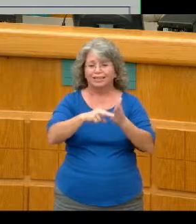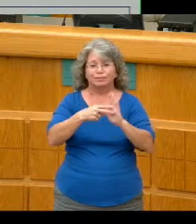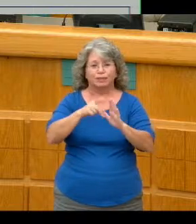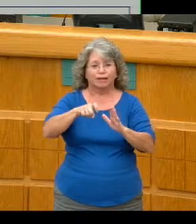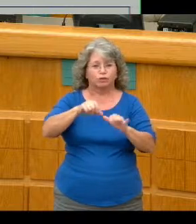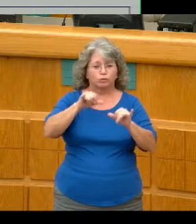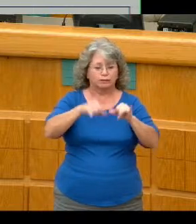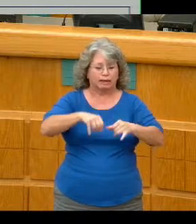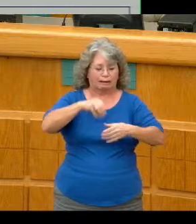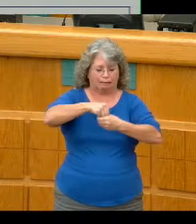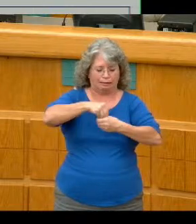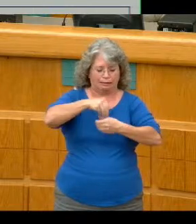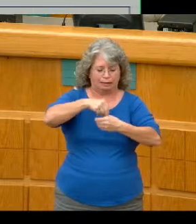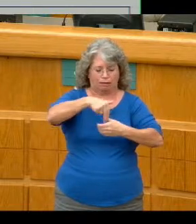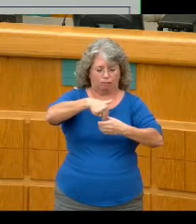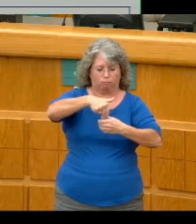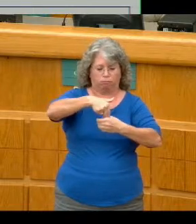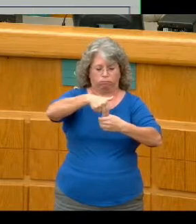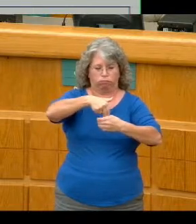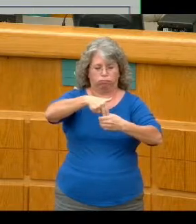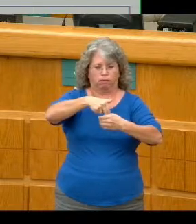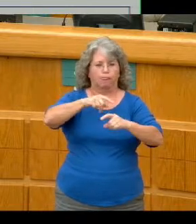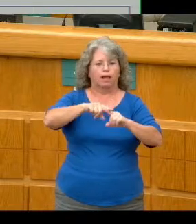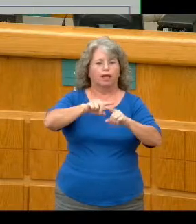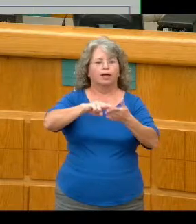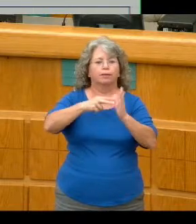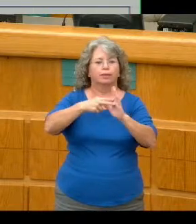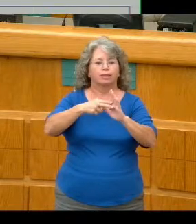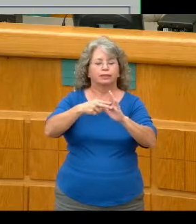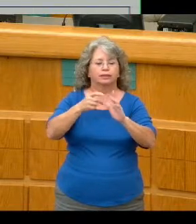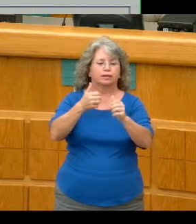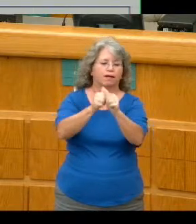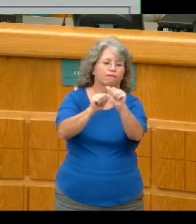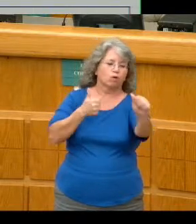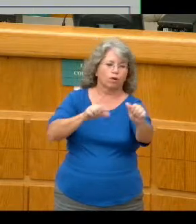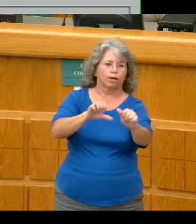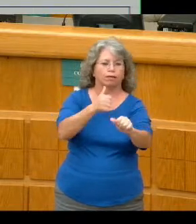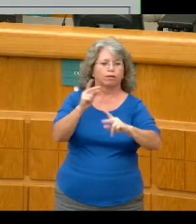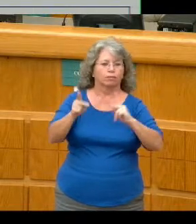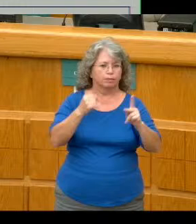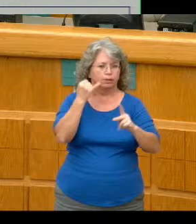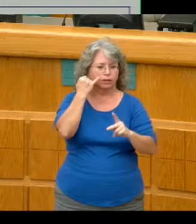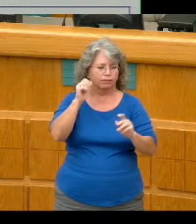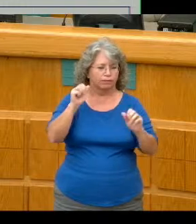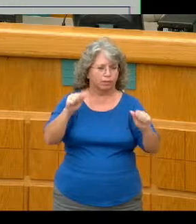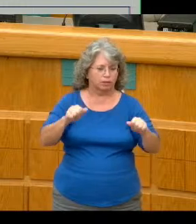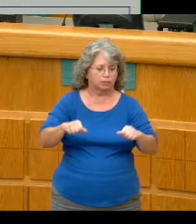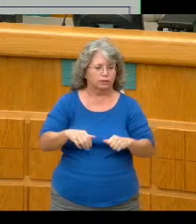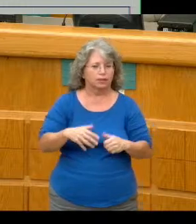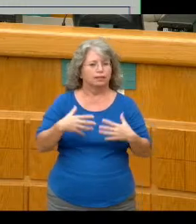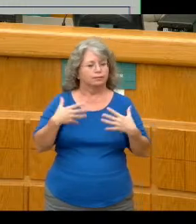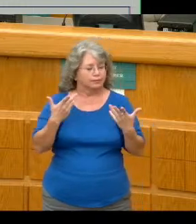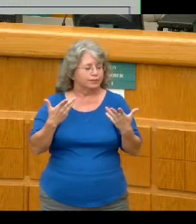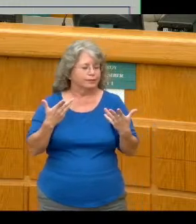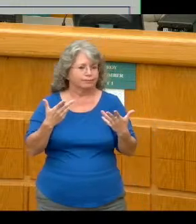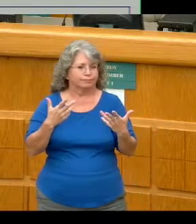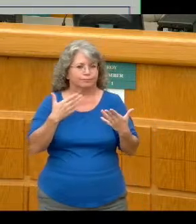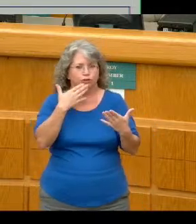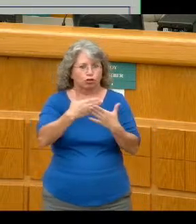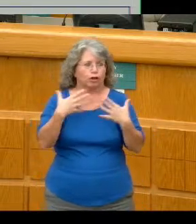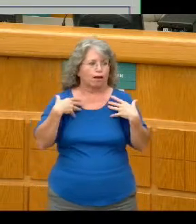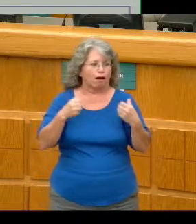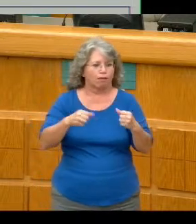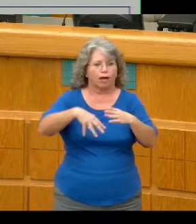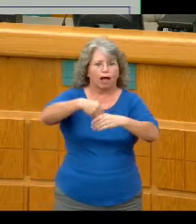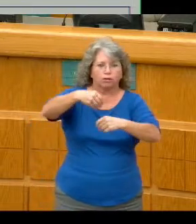And this doesn't mean that you have to stay inside all the time. What it means really is stay away from other people if you can. It's healthy to